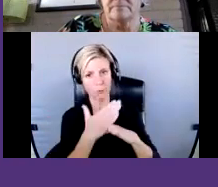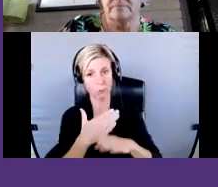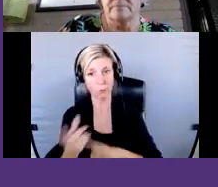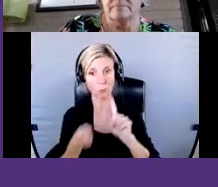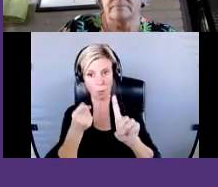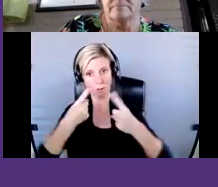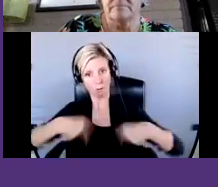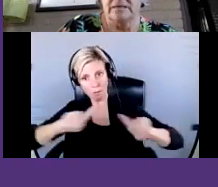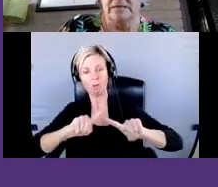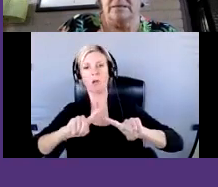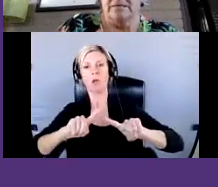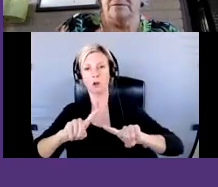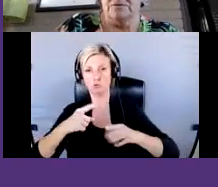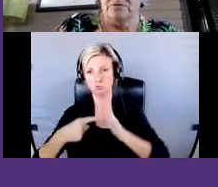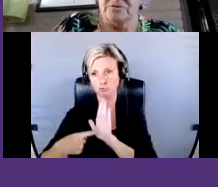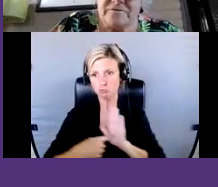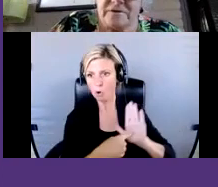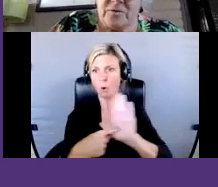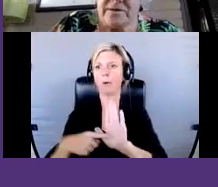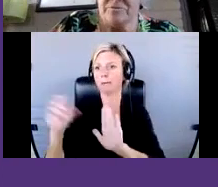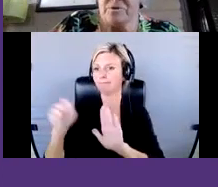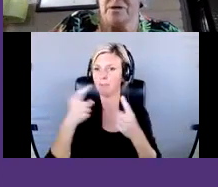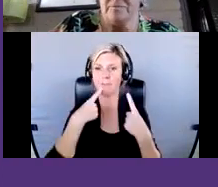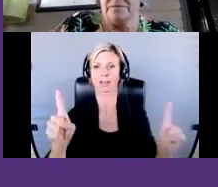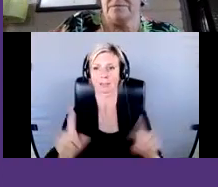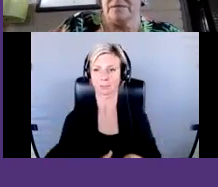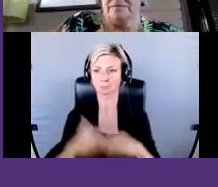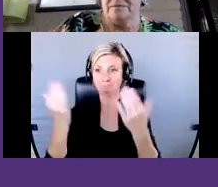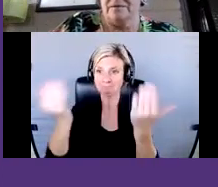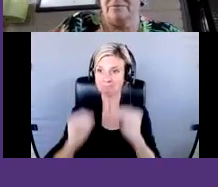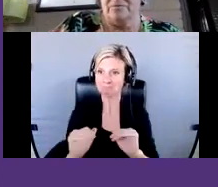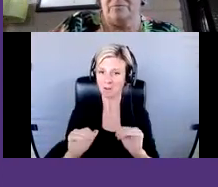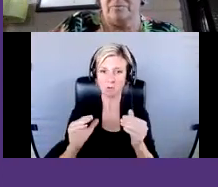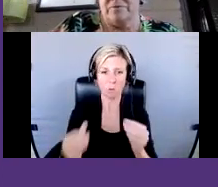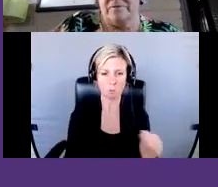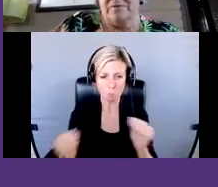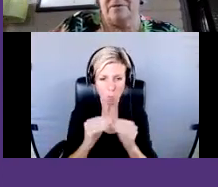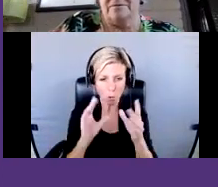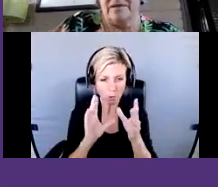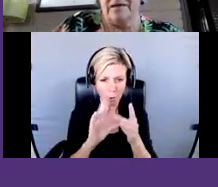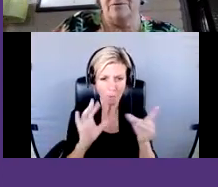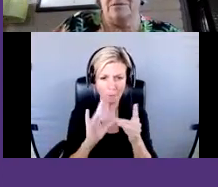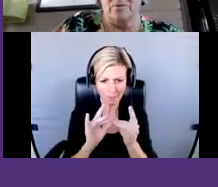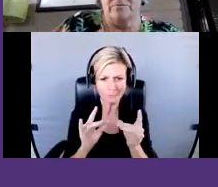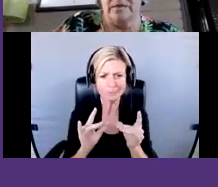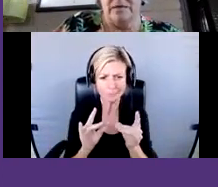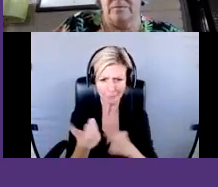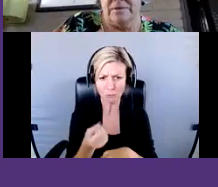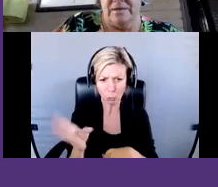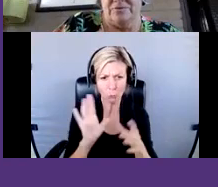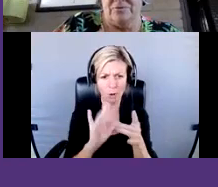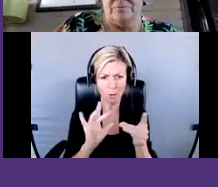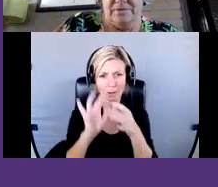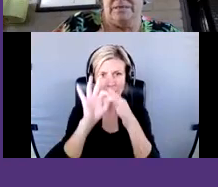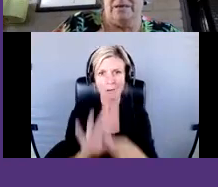in the community. So there's quite a few comments that we've been receiving. Is that, how does one become